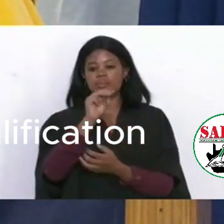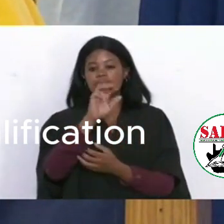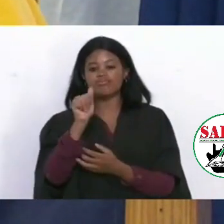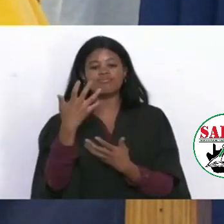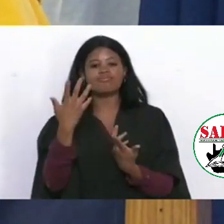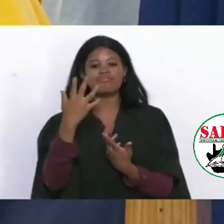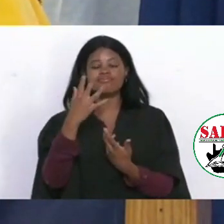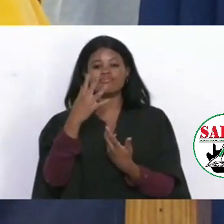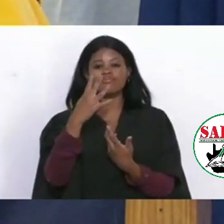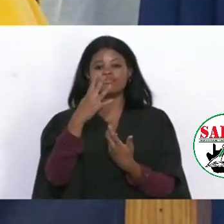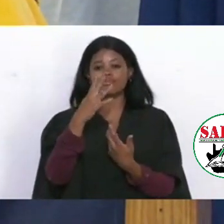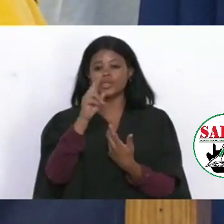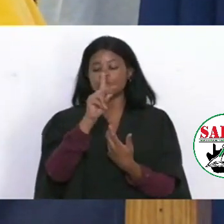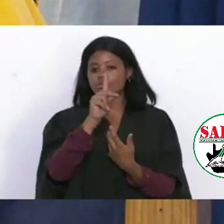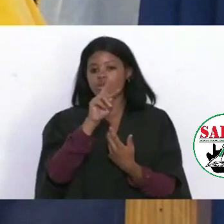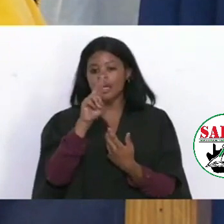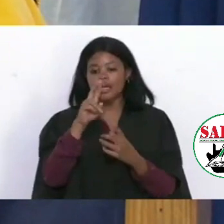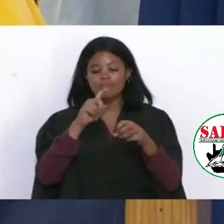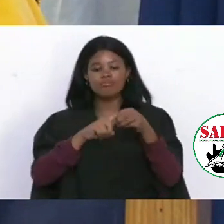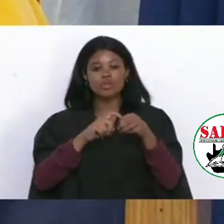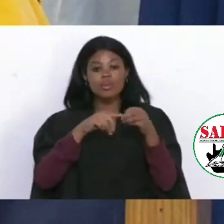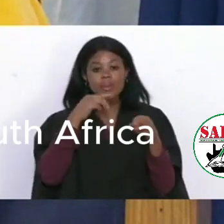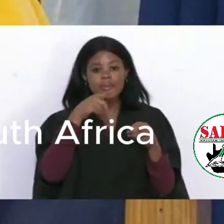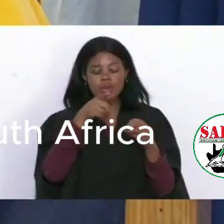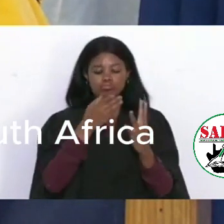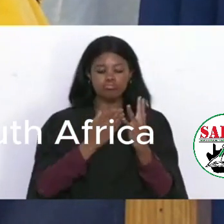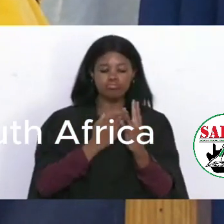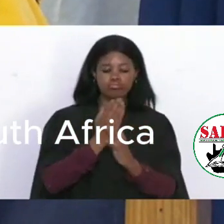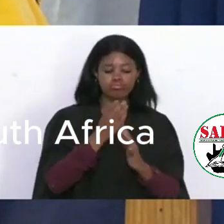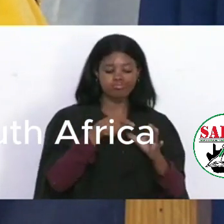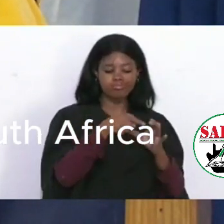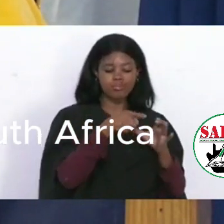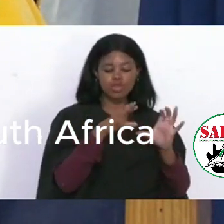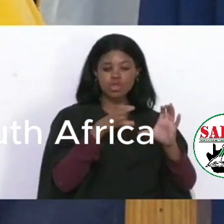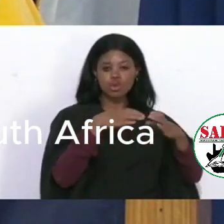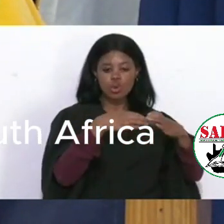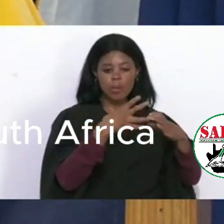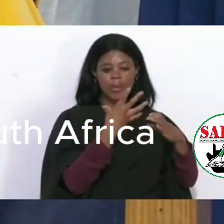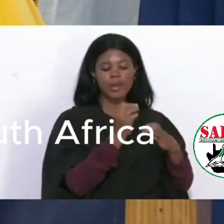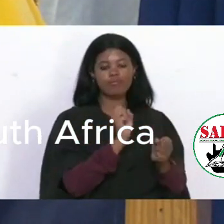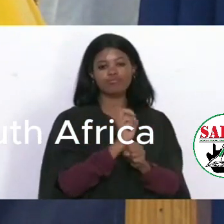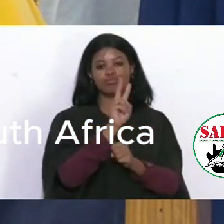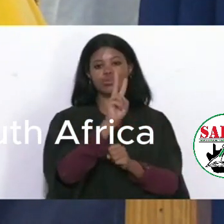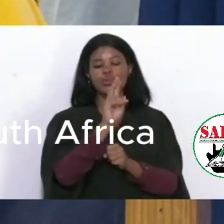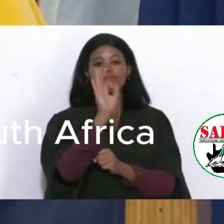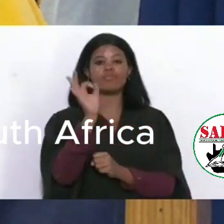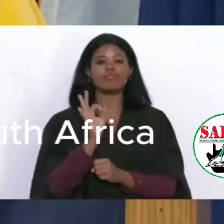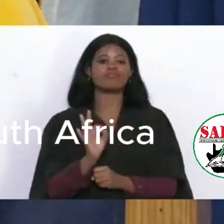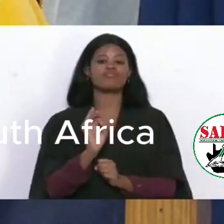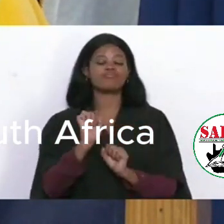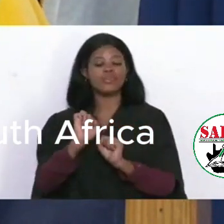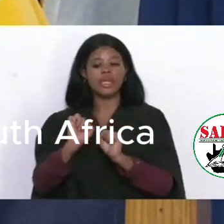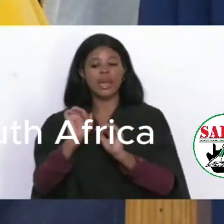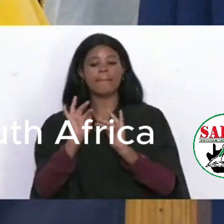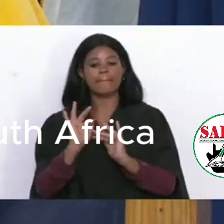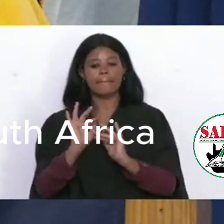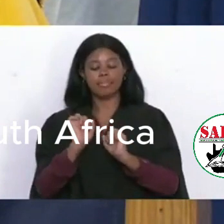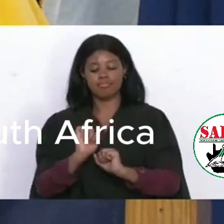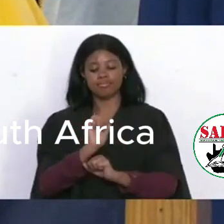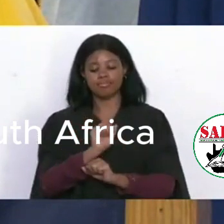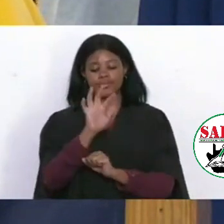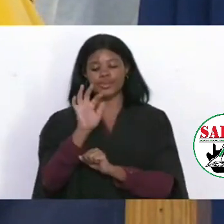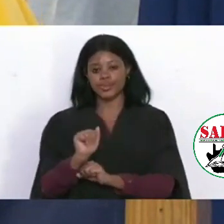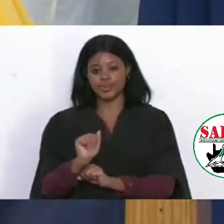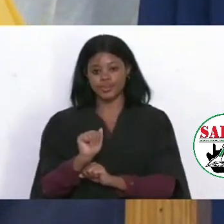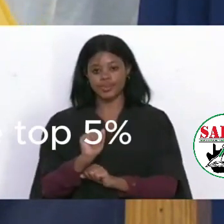qualification, you are entering a special group that consists of only 12% of the people of South